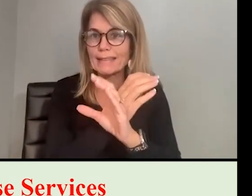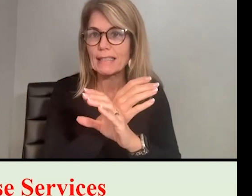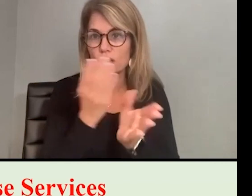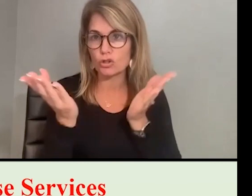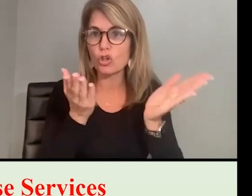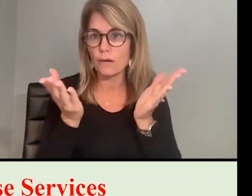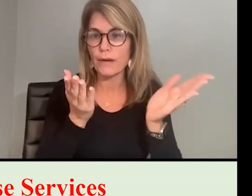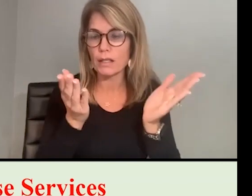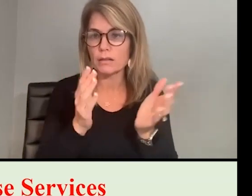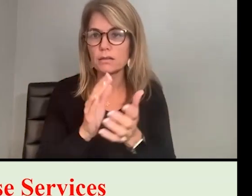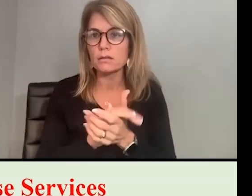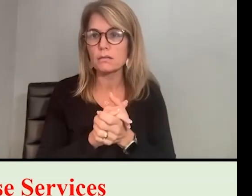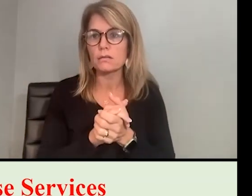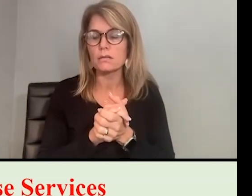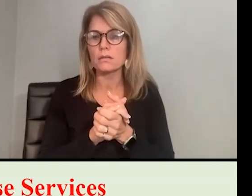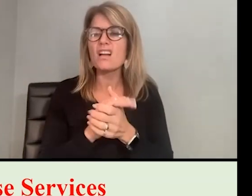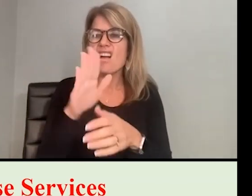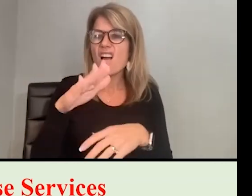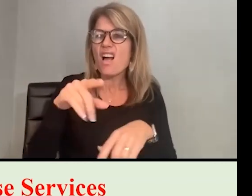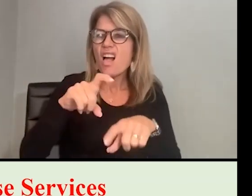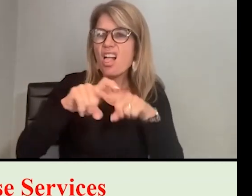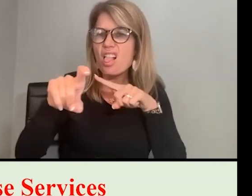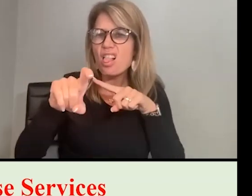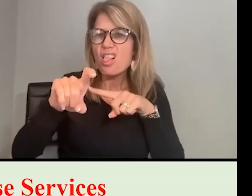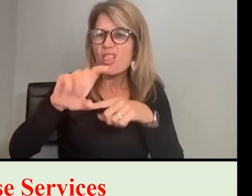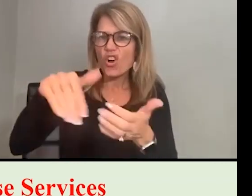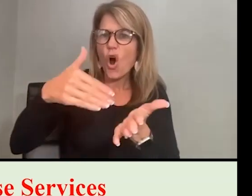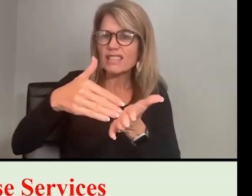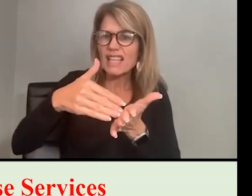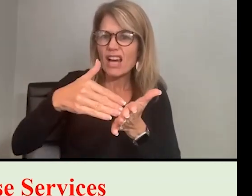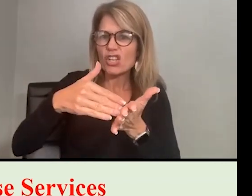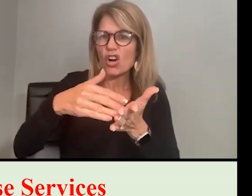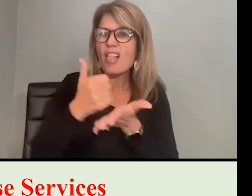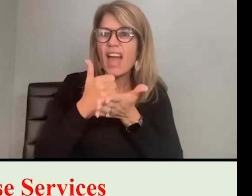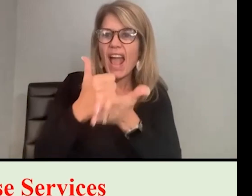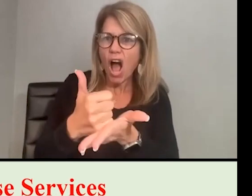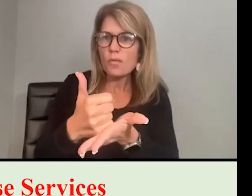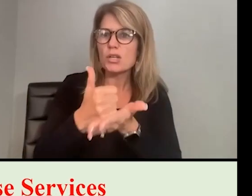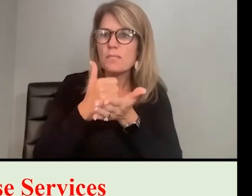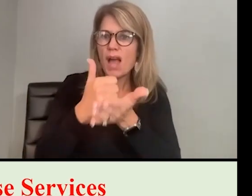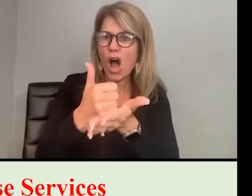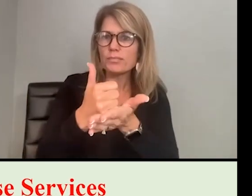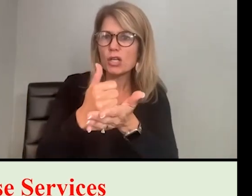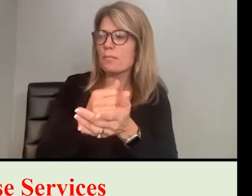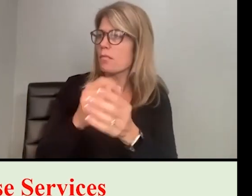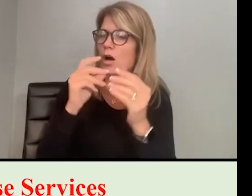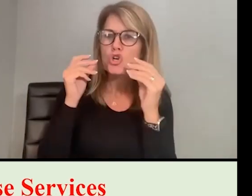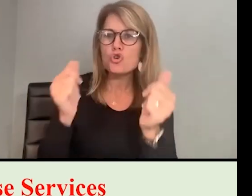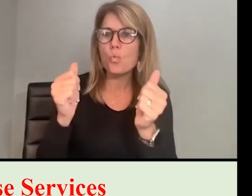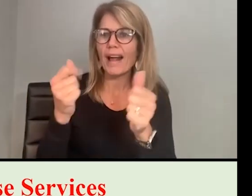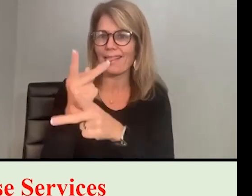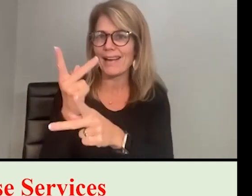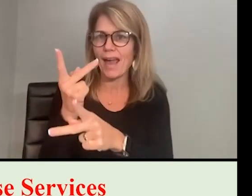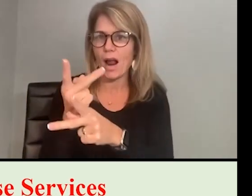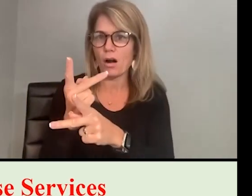was these call centers were able to triage the calls and get people quickly linked to care. I know that this is a goal